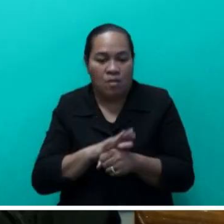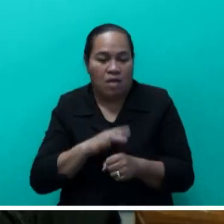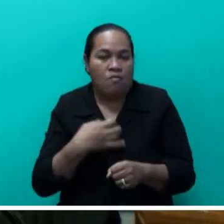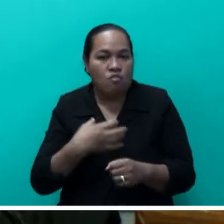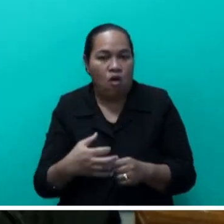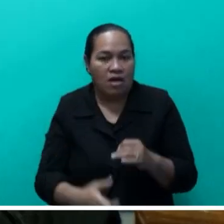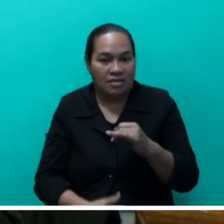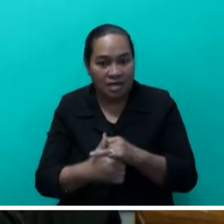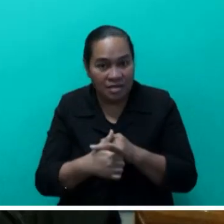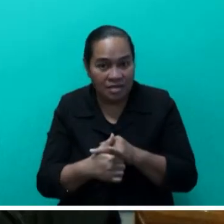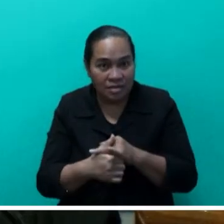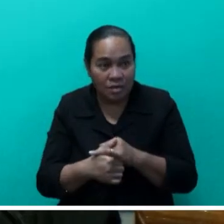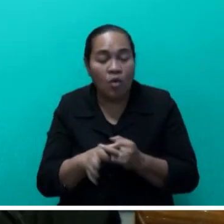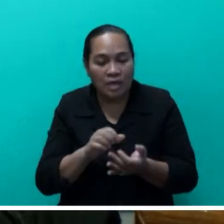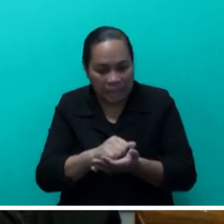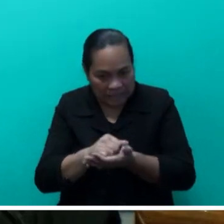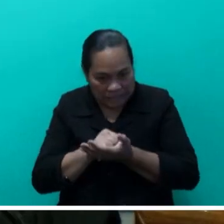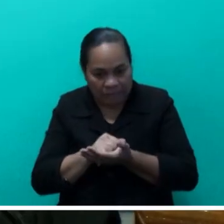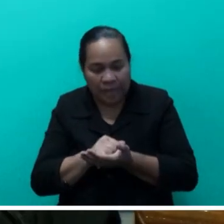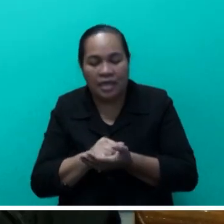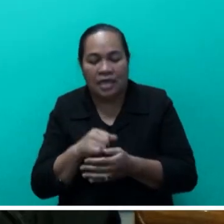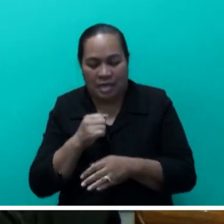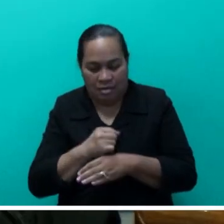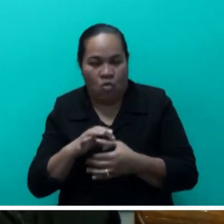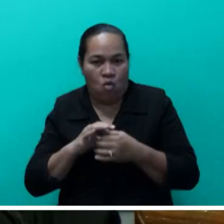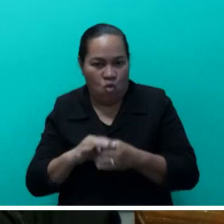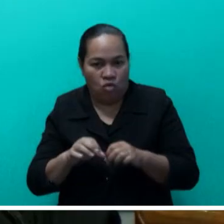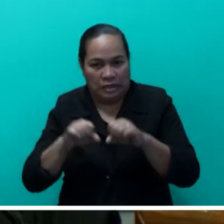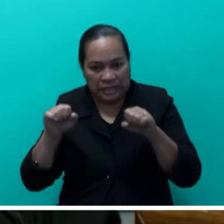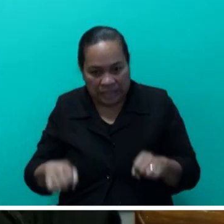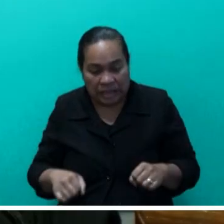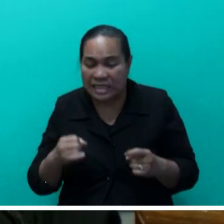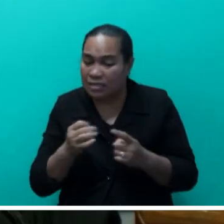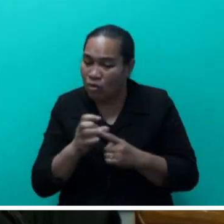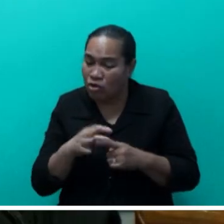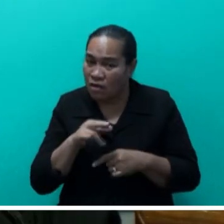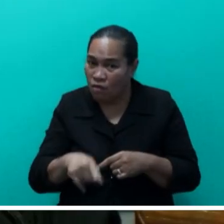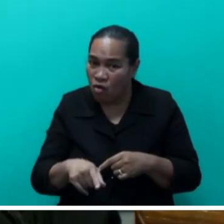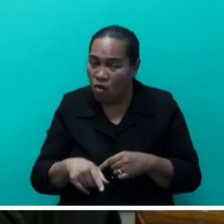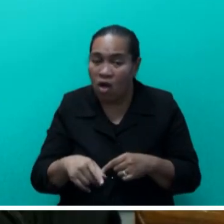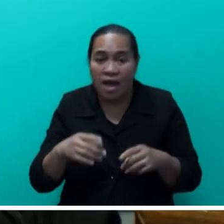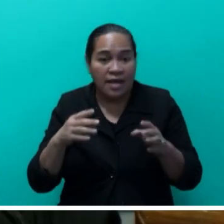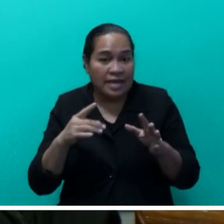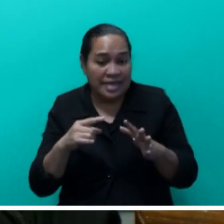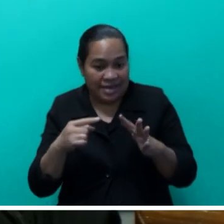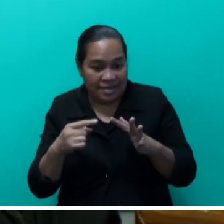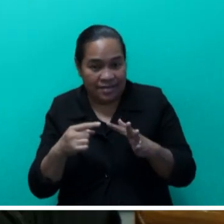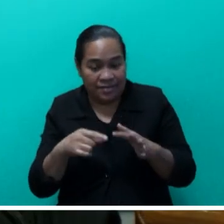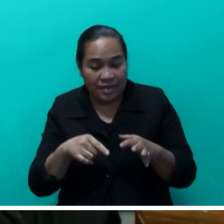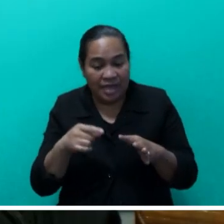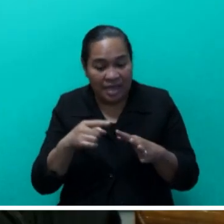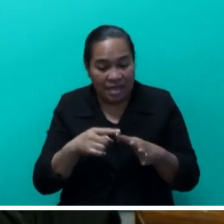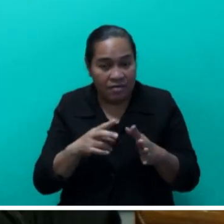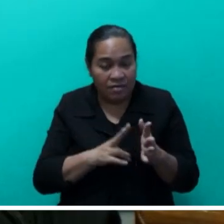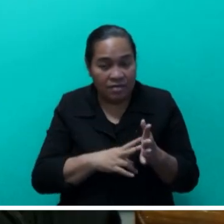accessible while preserving traditional governance system. The VKB is crucial for the Itoke people as it serves a living document that records